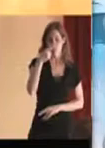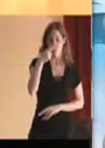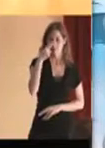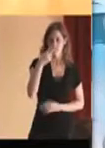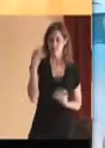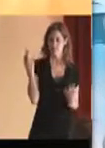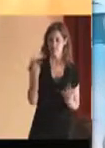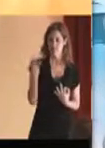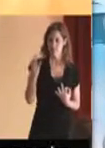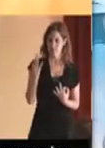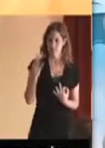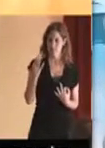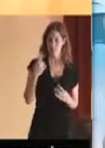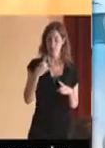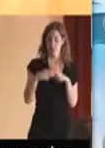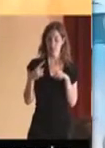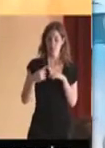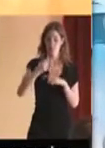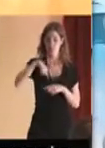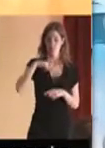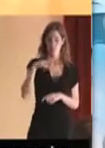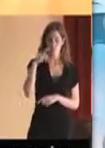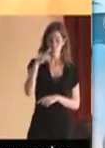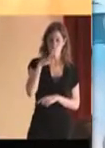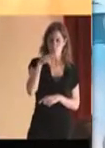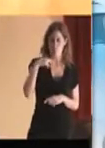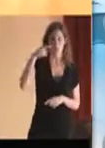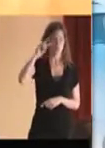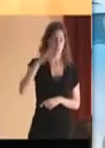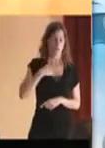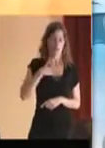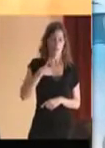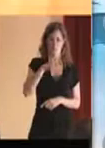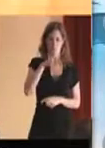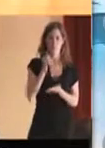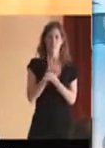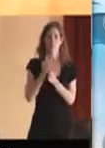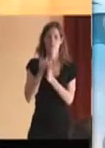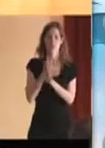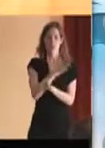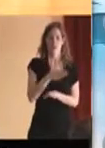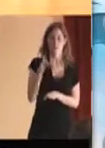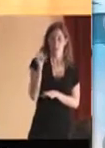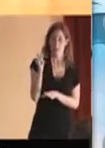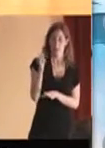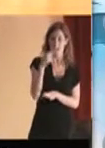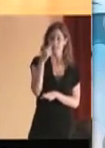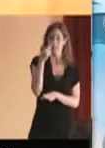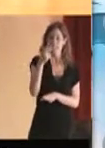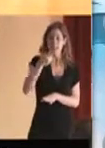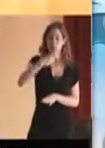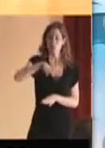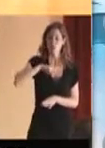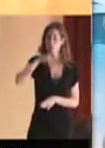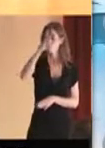The interesting part is that what we have seen through our experience with previous tests